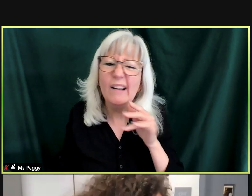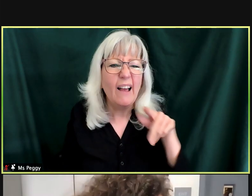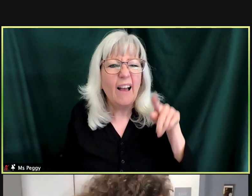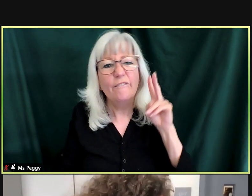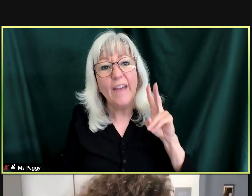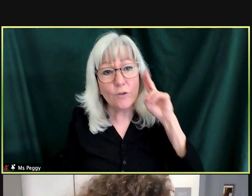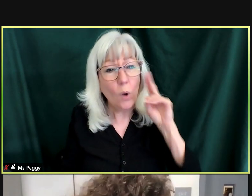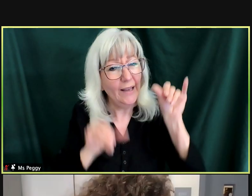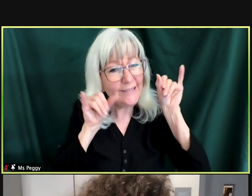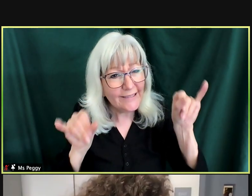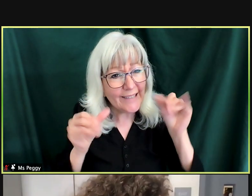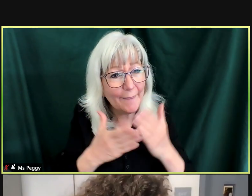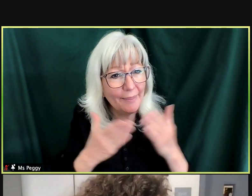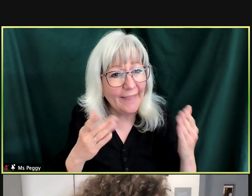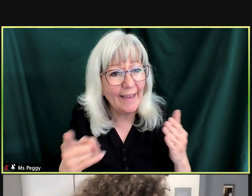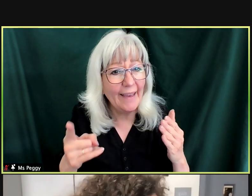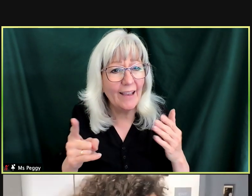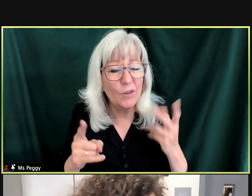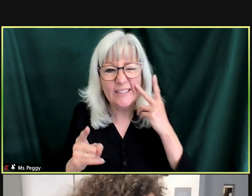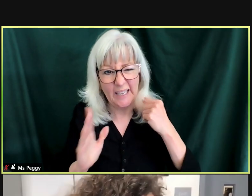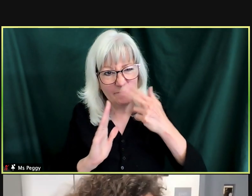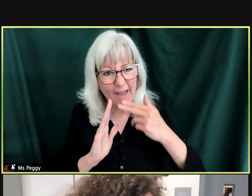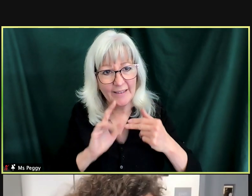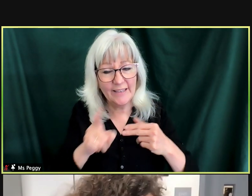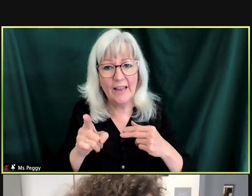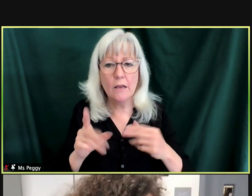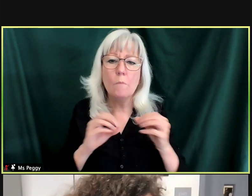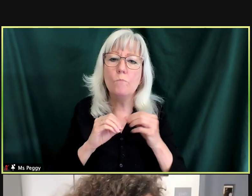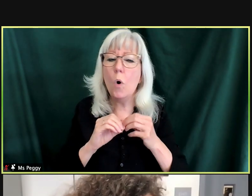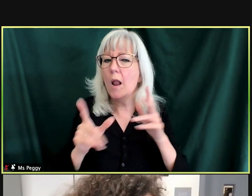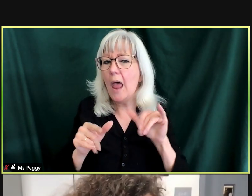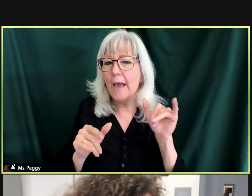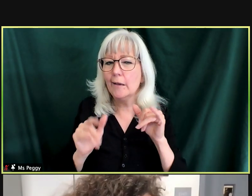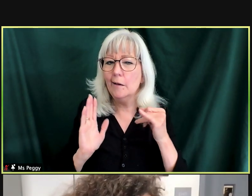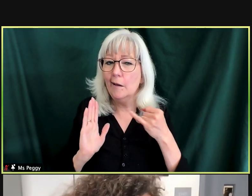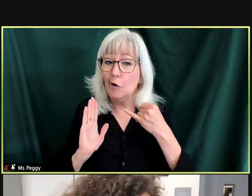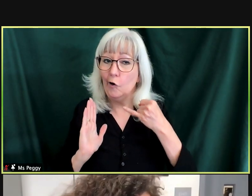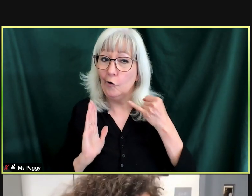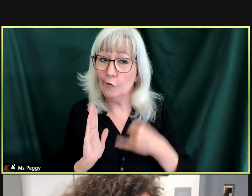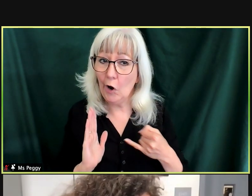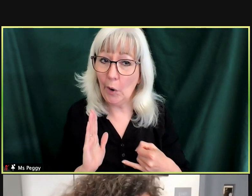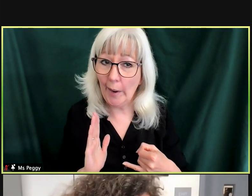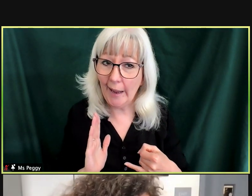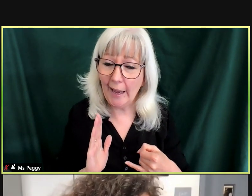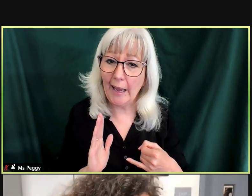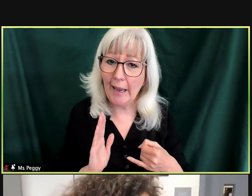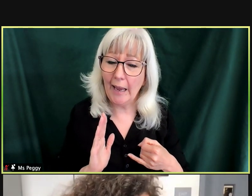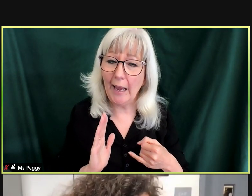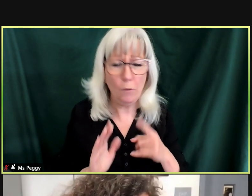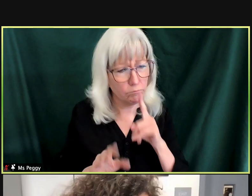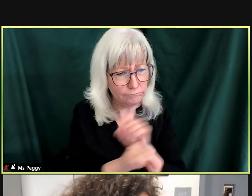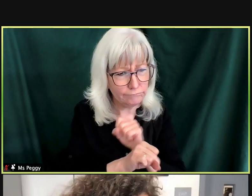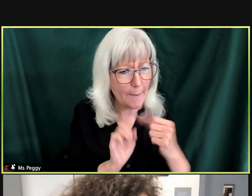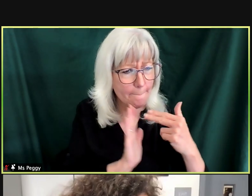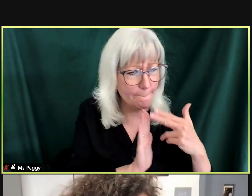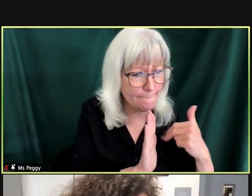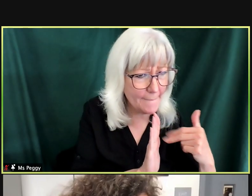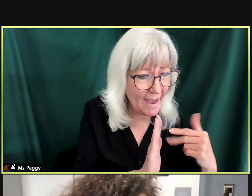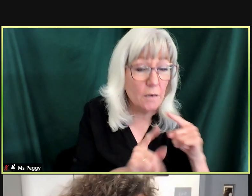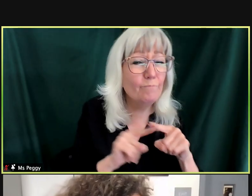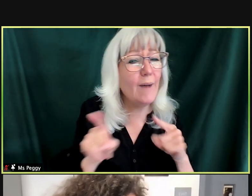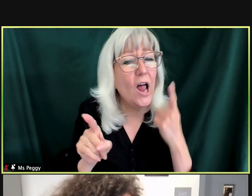his painting, and you can see that this is more of a drawing than a painting, really. There's some color used, but there's a lot of drawing on